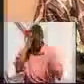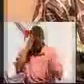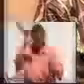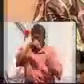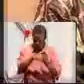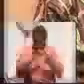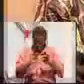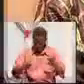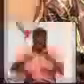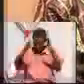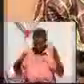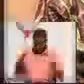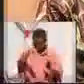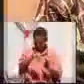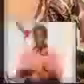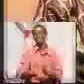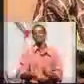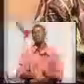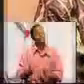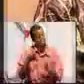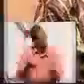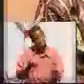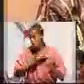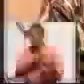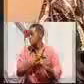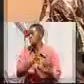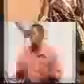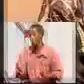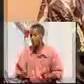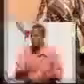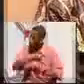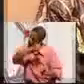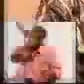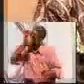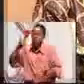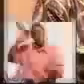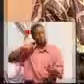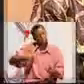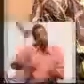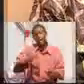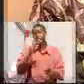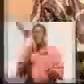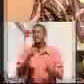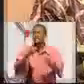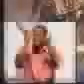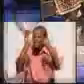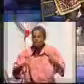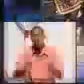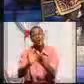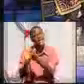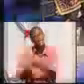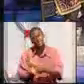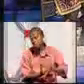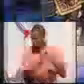as a baseline starting point, because there's no database at all. Okay. So we're working with the general population and the DPOs. That's the Disabled